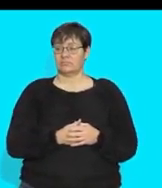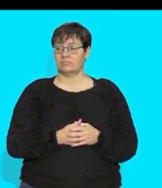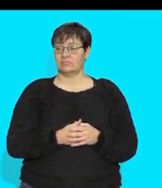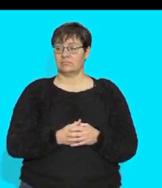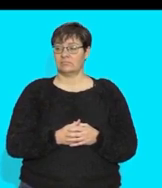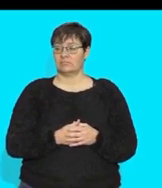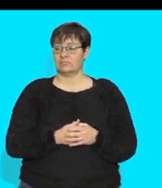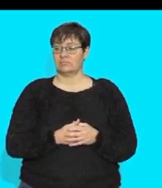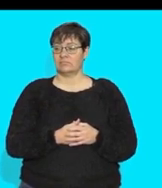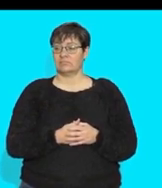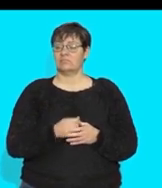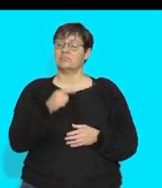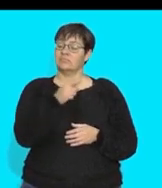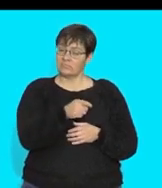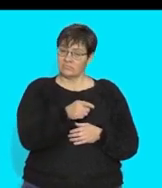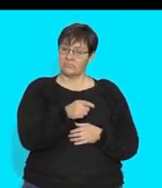was